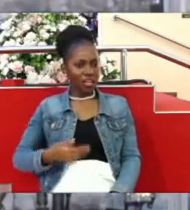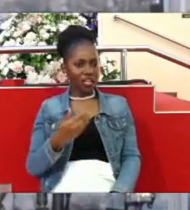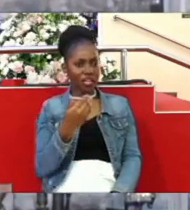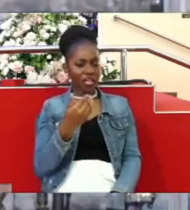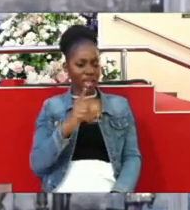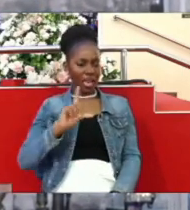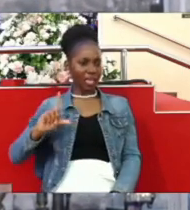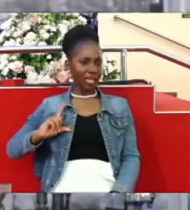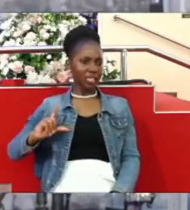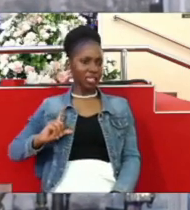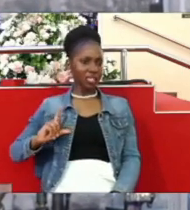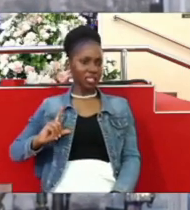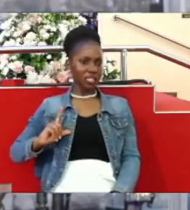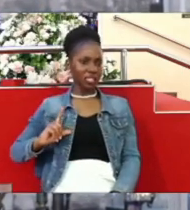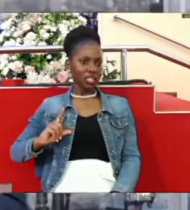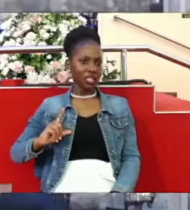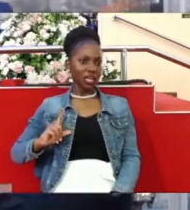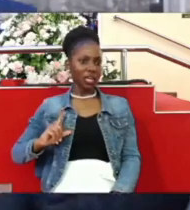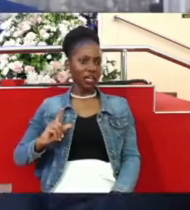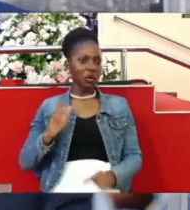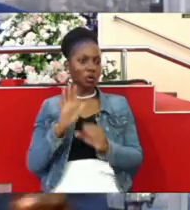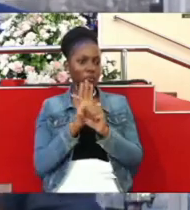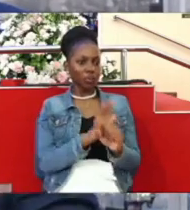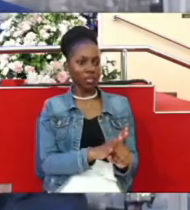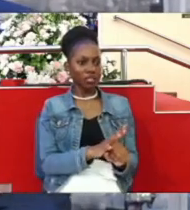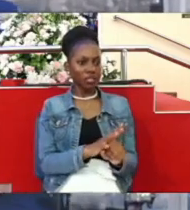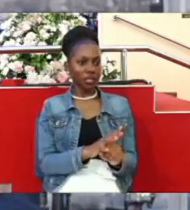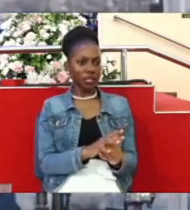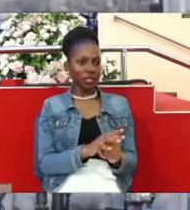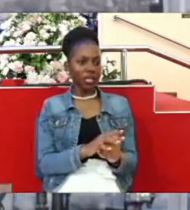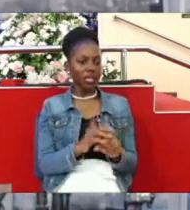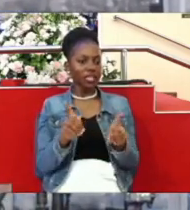And once they get pregnant, you see the young men, they run away.